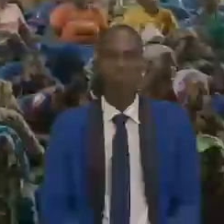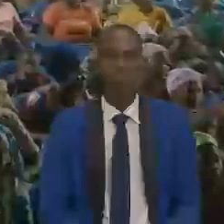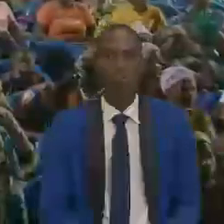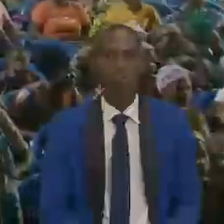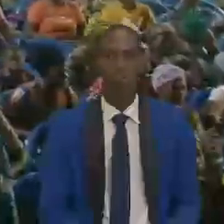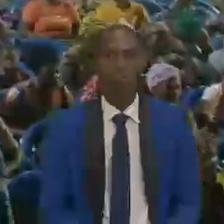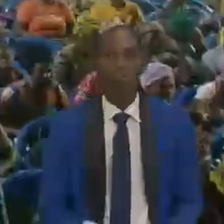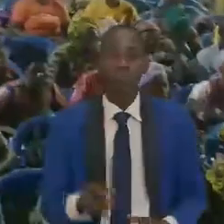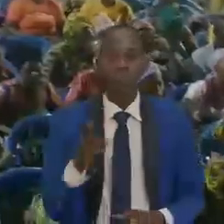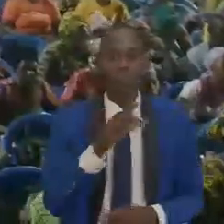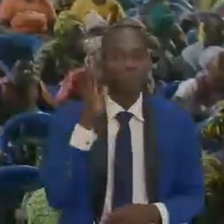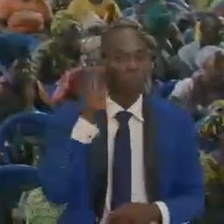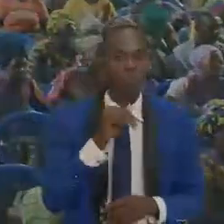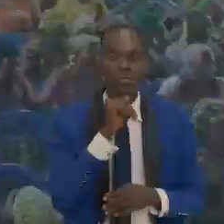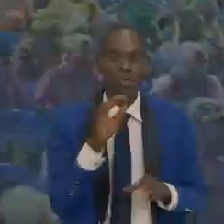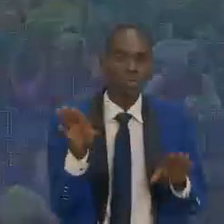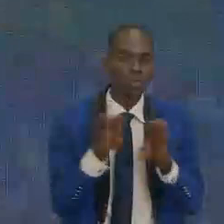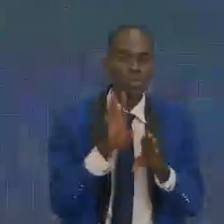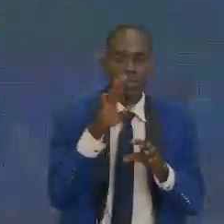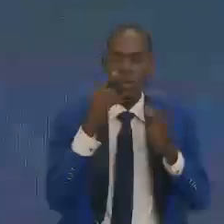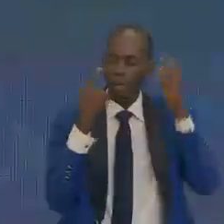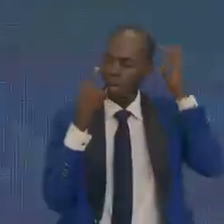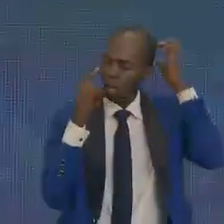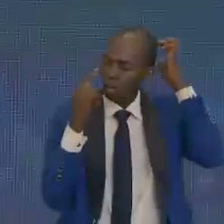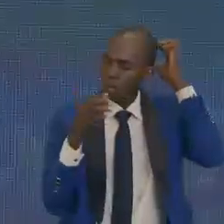You will not close your eyes to your salvation.